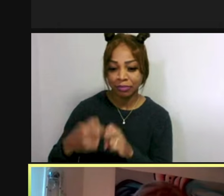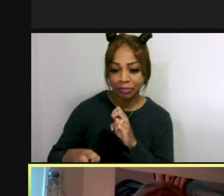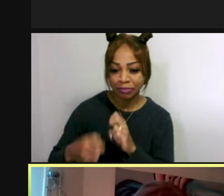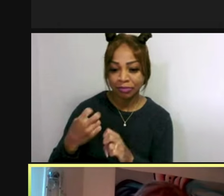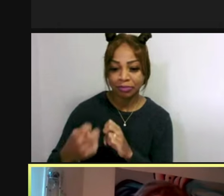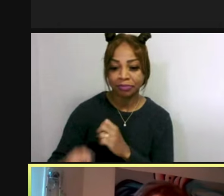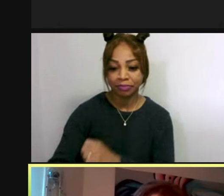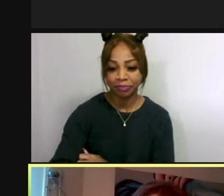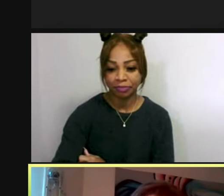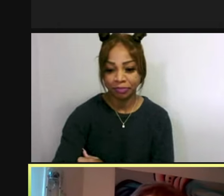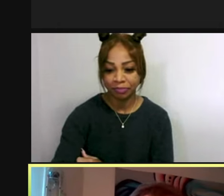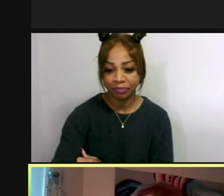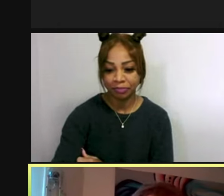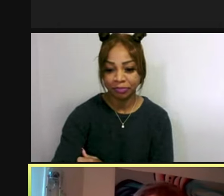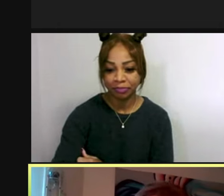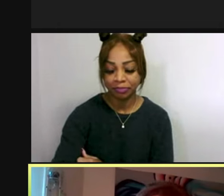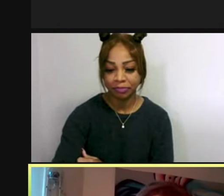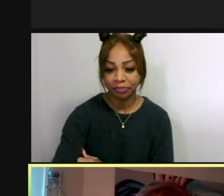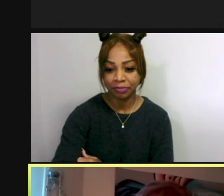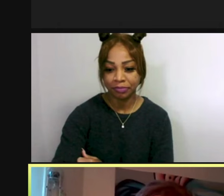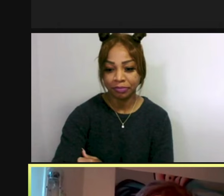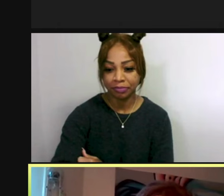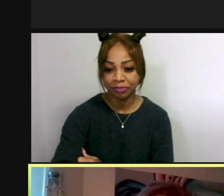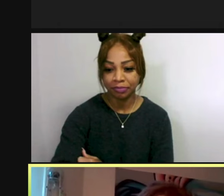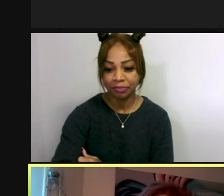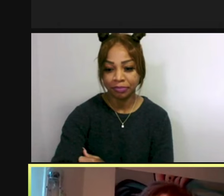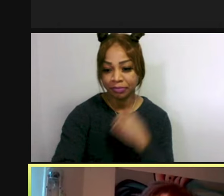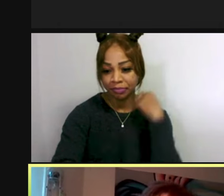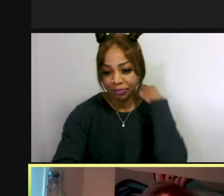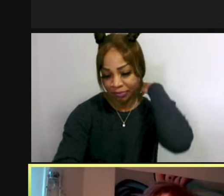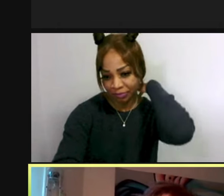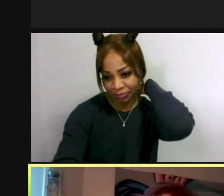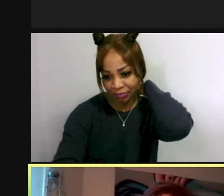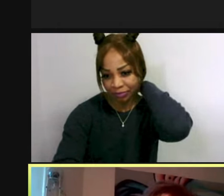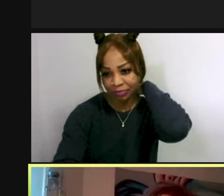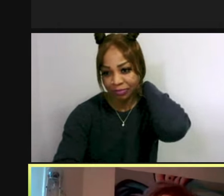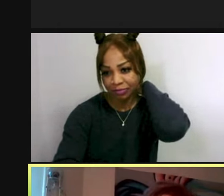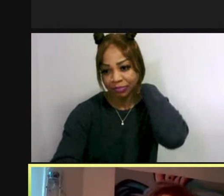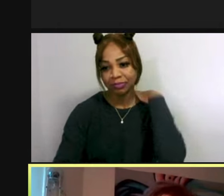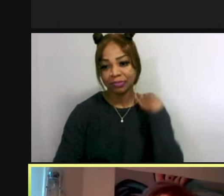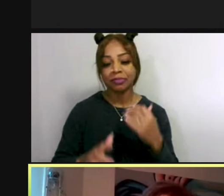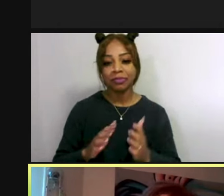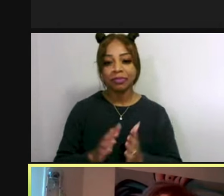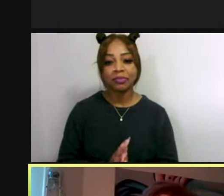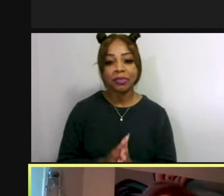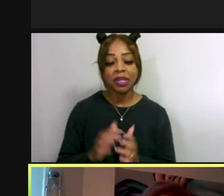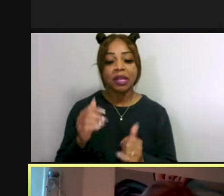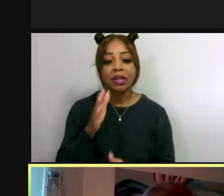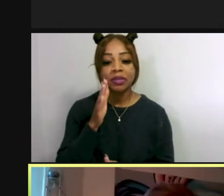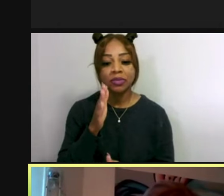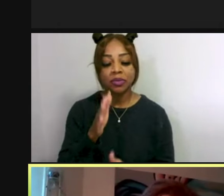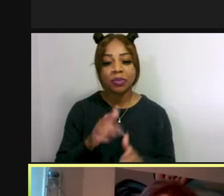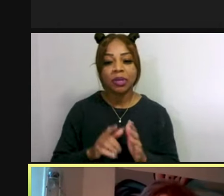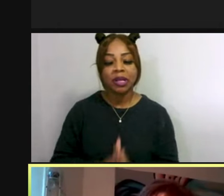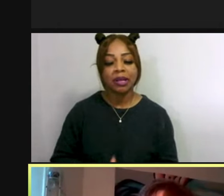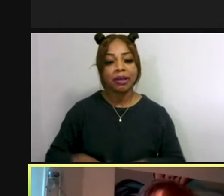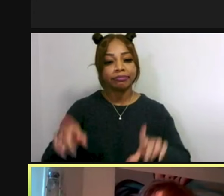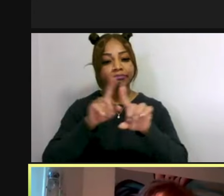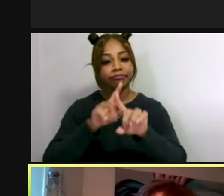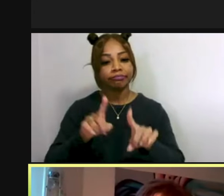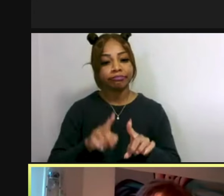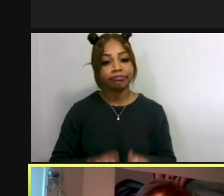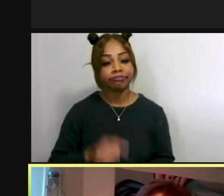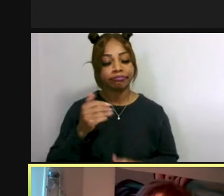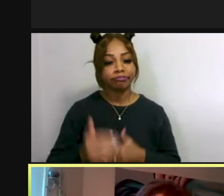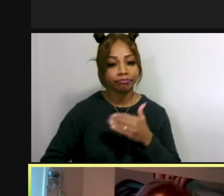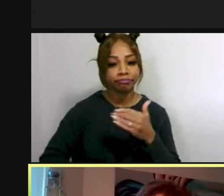I feel very blessed to be part of this project. So inclusion starts with smart steps in everyday life. It is with the